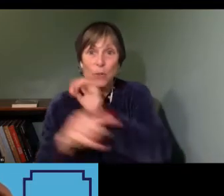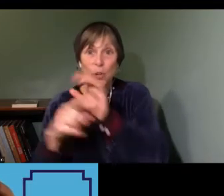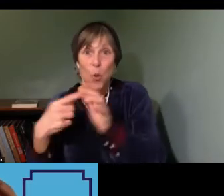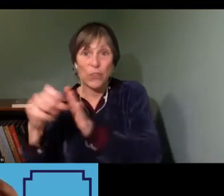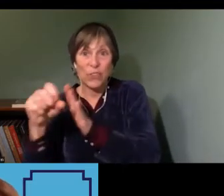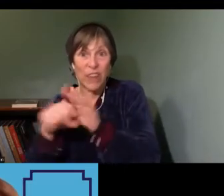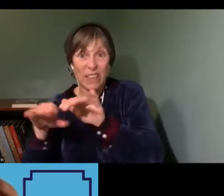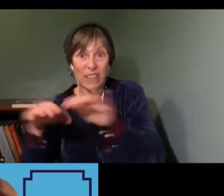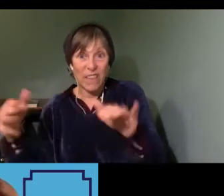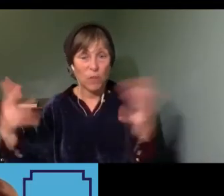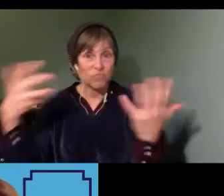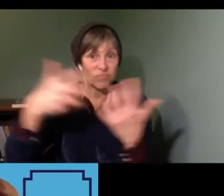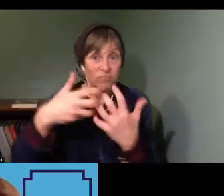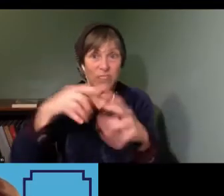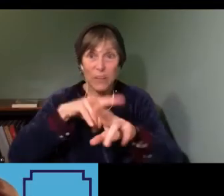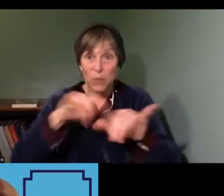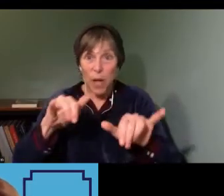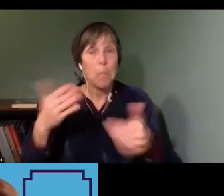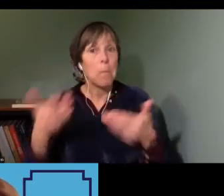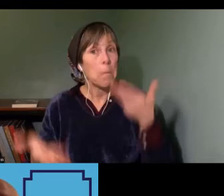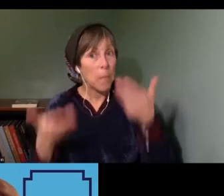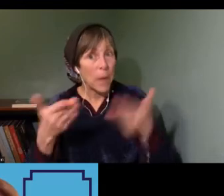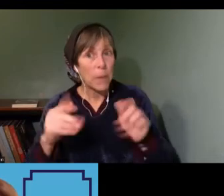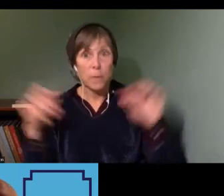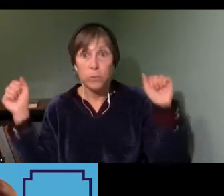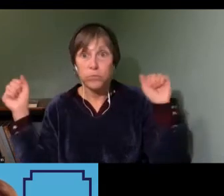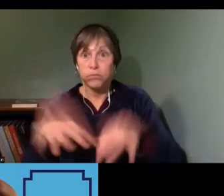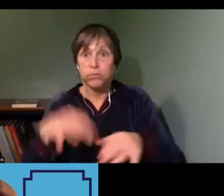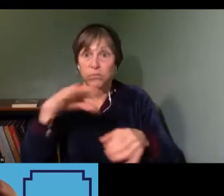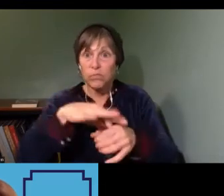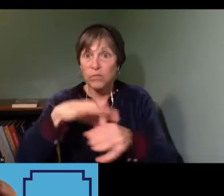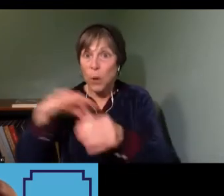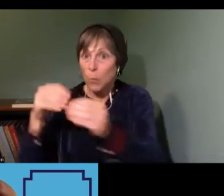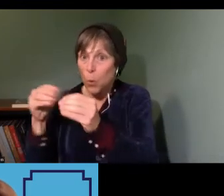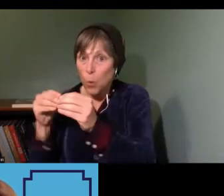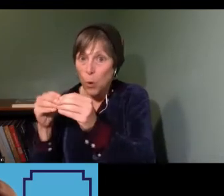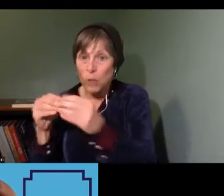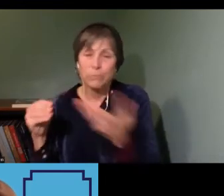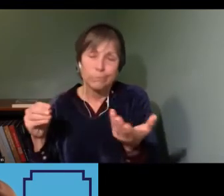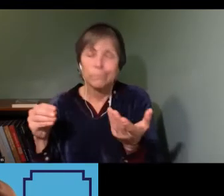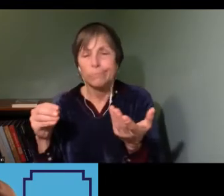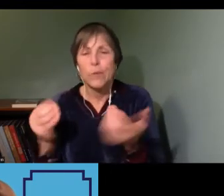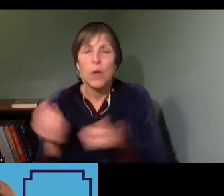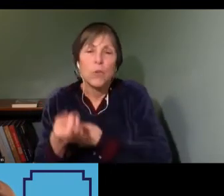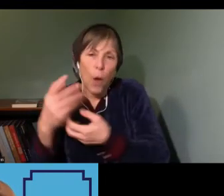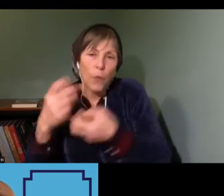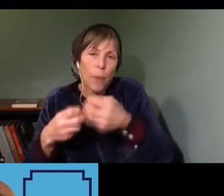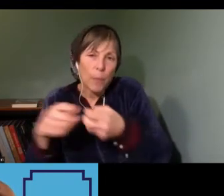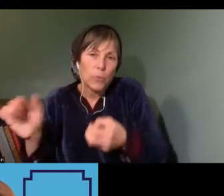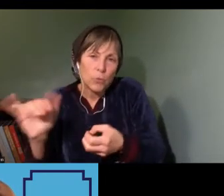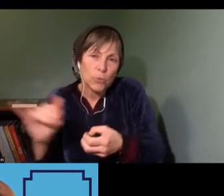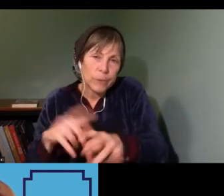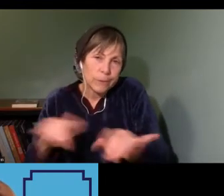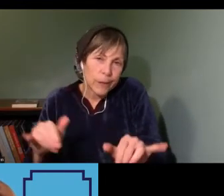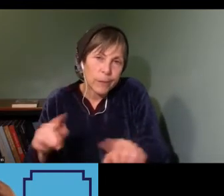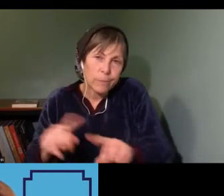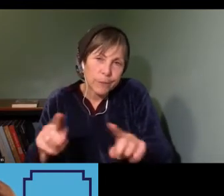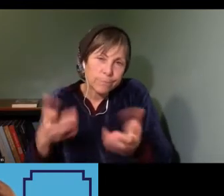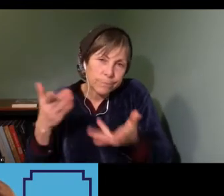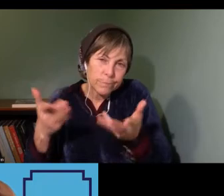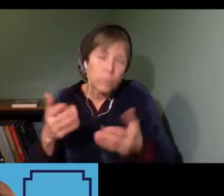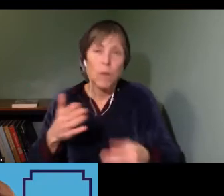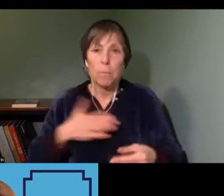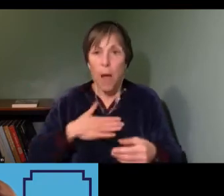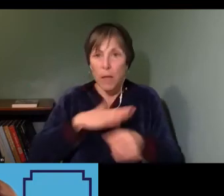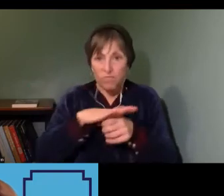may um positively impact our turnout although there's you know of course other complications um in our particular jurisdiction